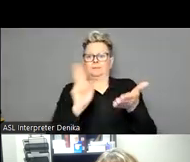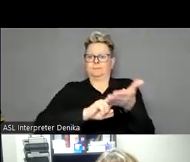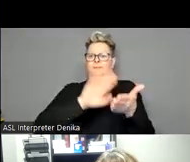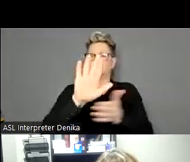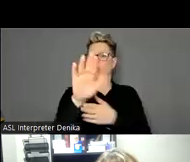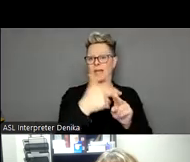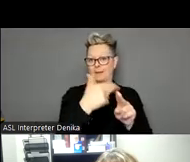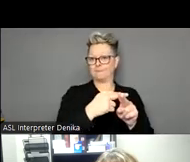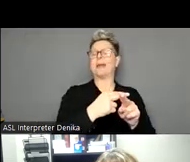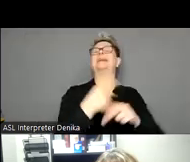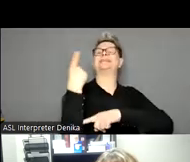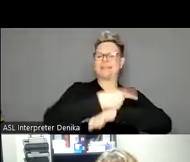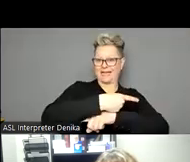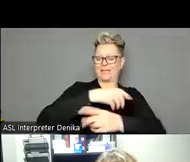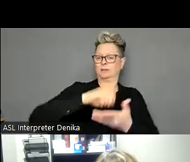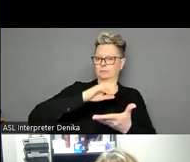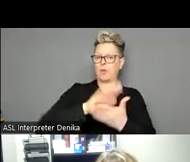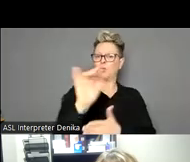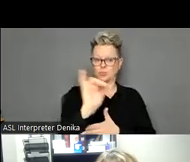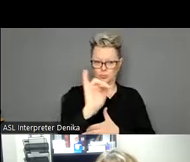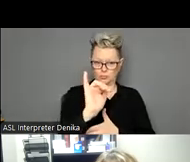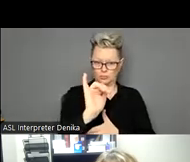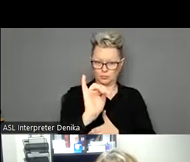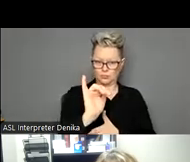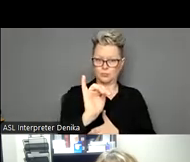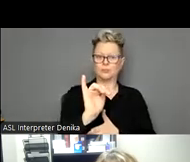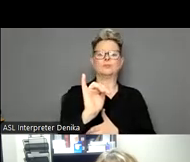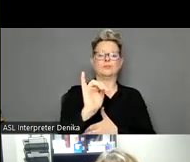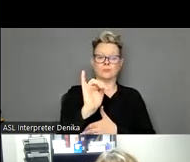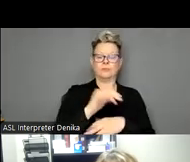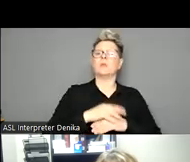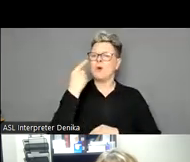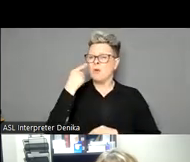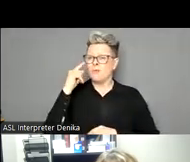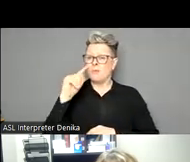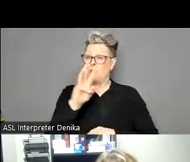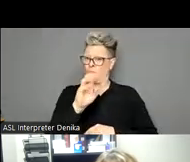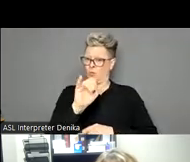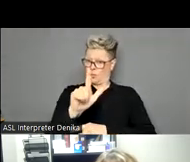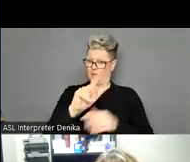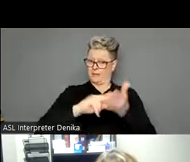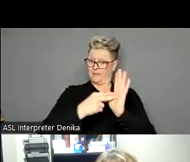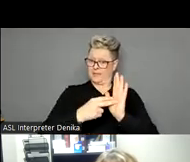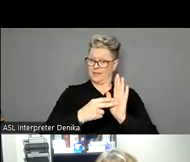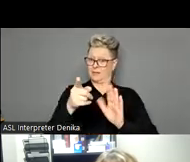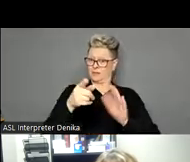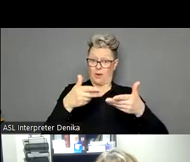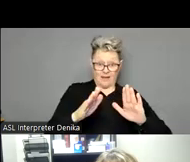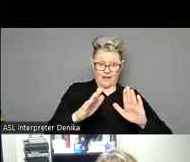have the date written on it as well. Now, in order to make a valid will, you need to be at least 17 years of